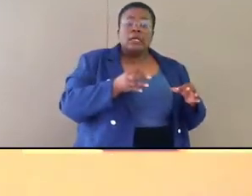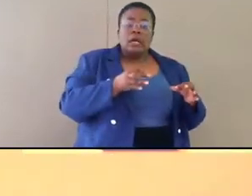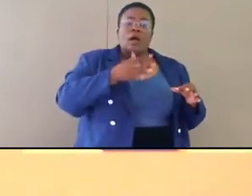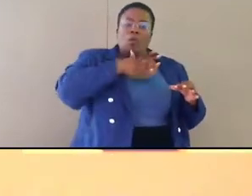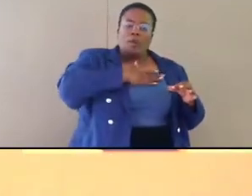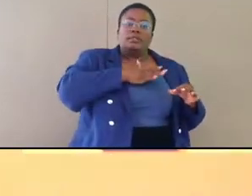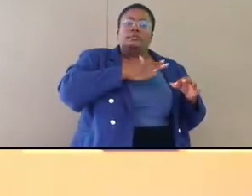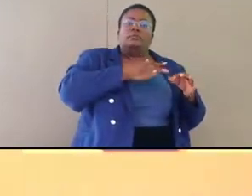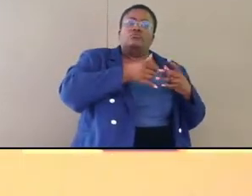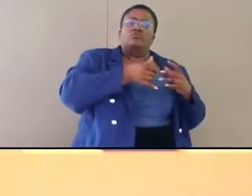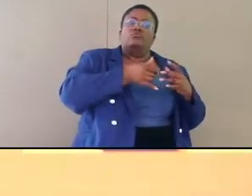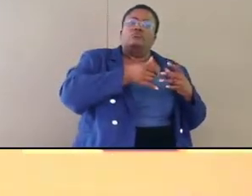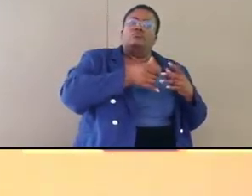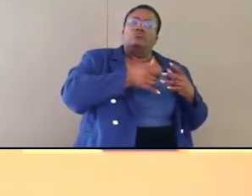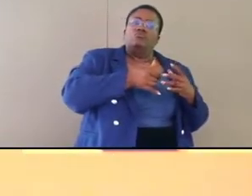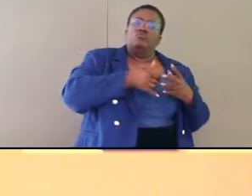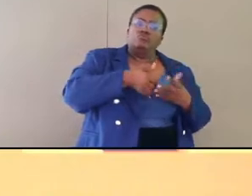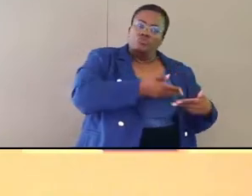of by themselves